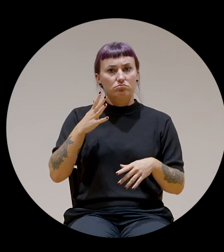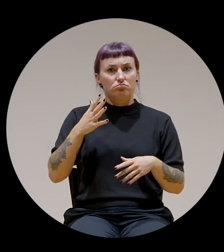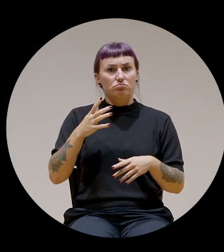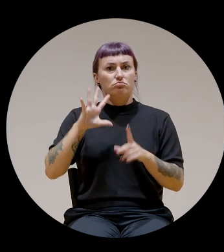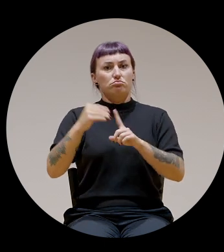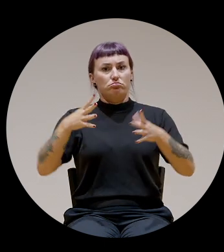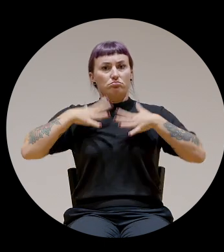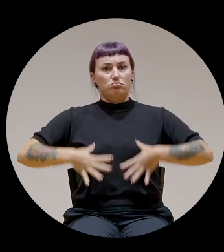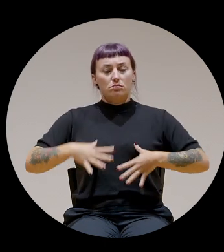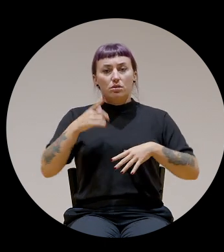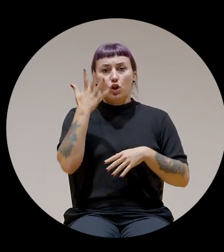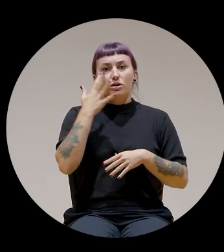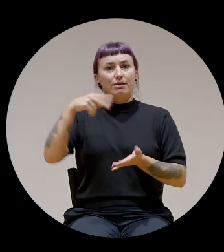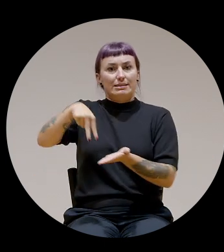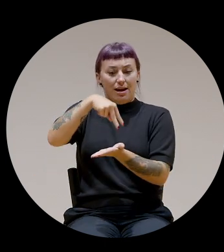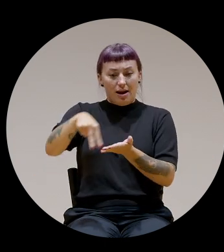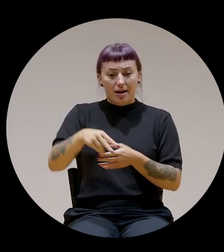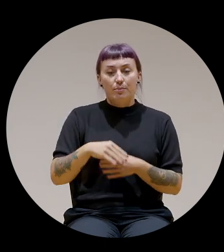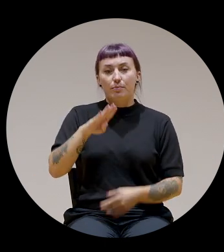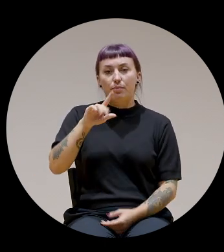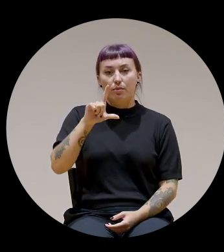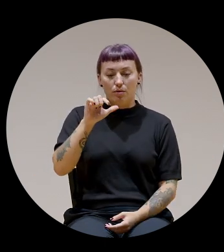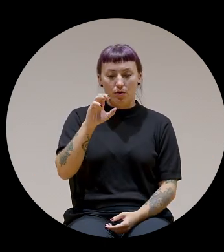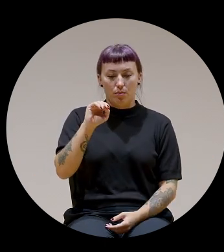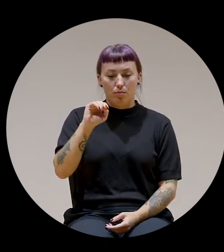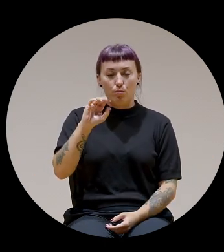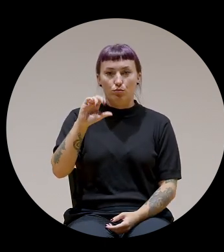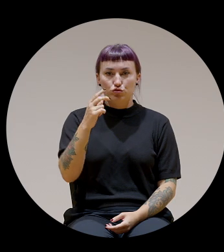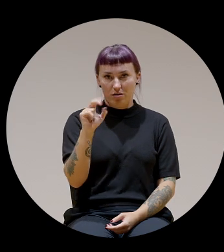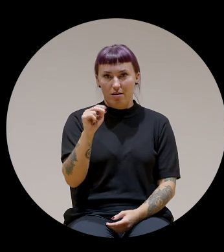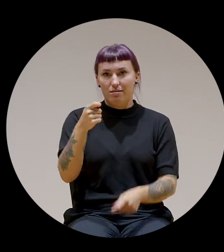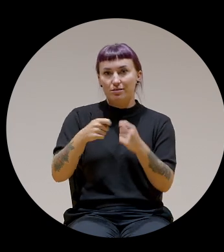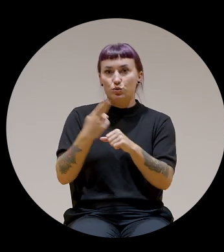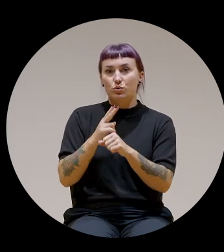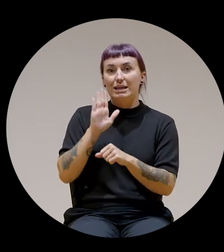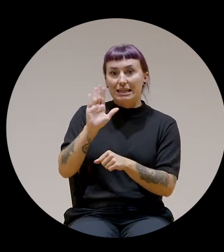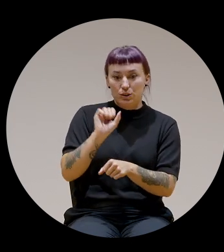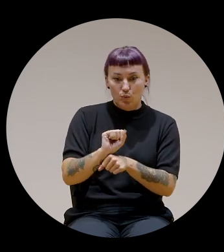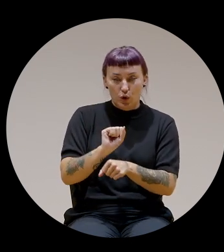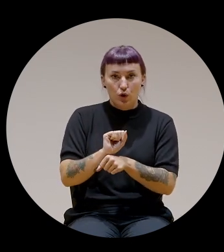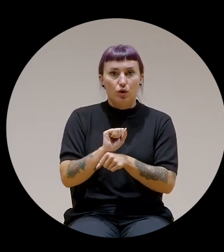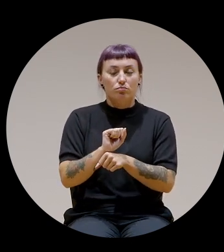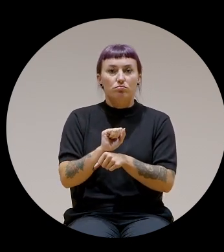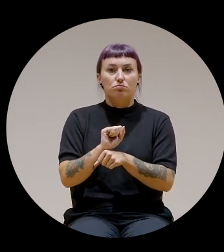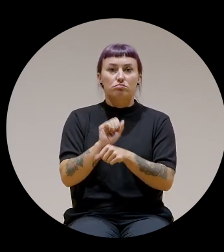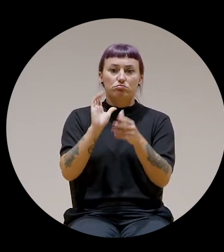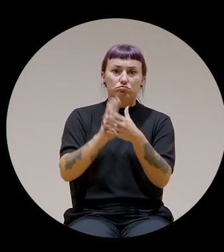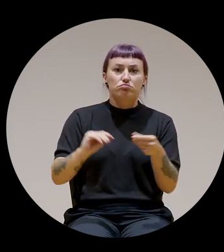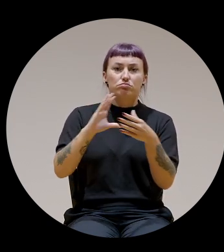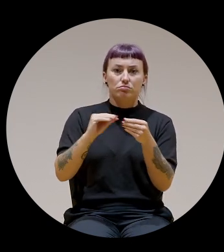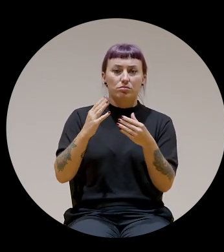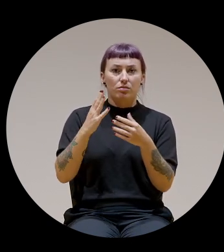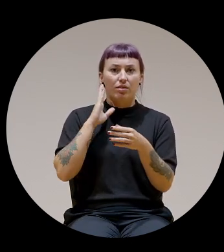like he's dancing. But Blumenschein, rather than using his work to tell